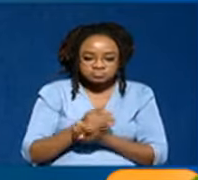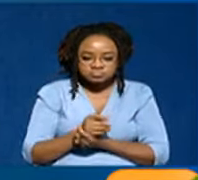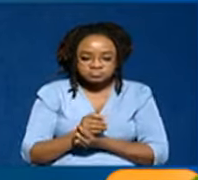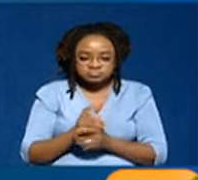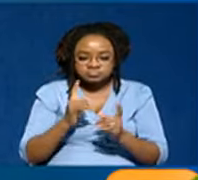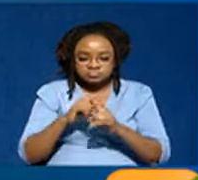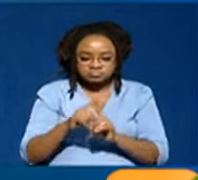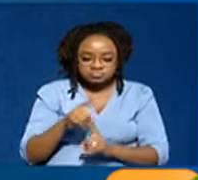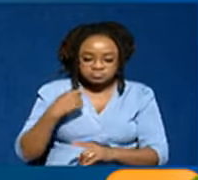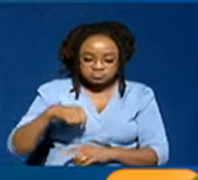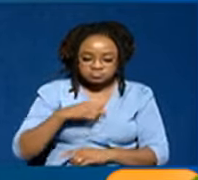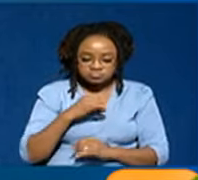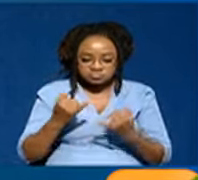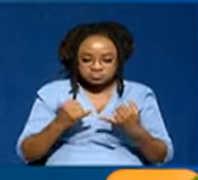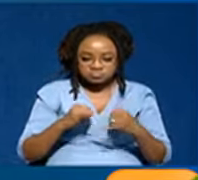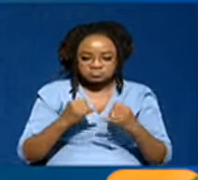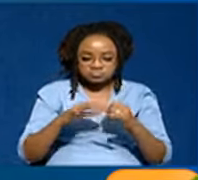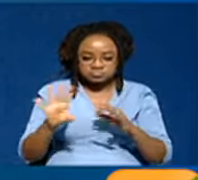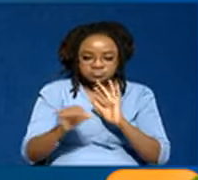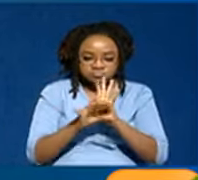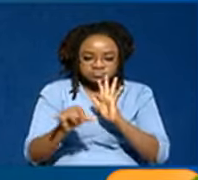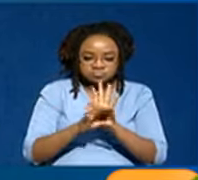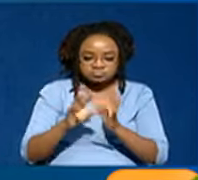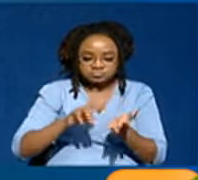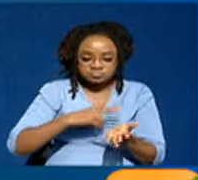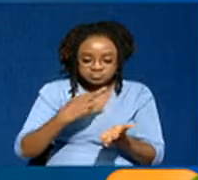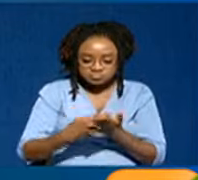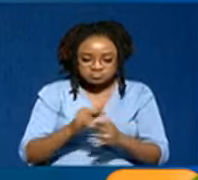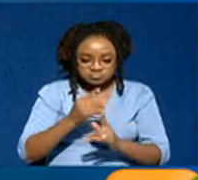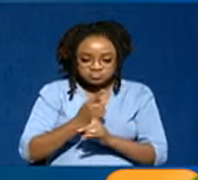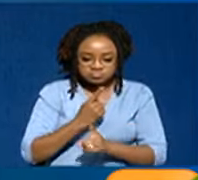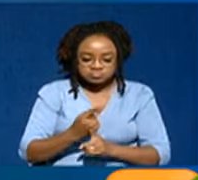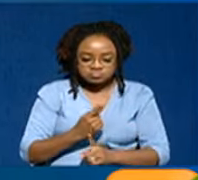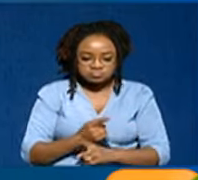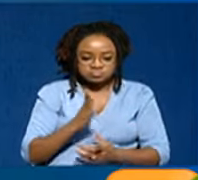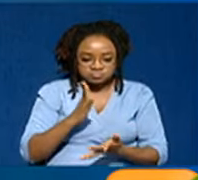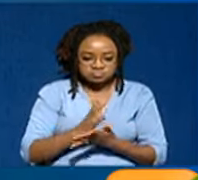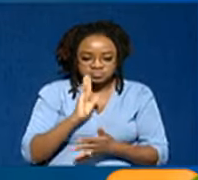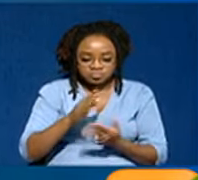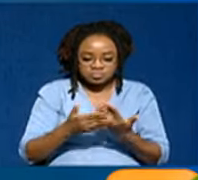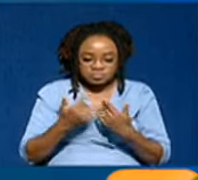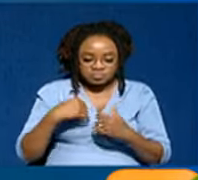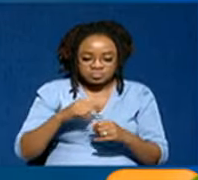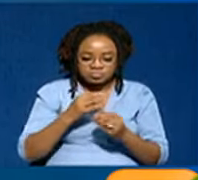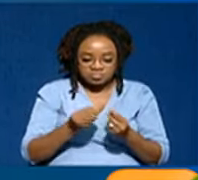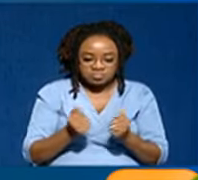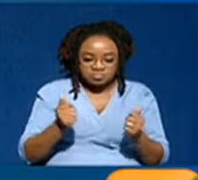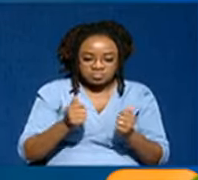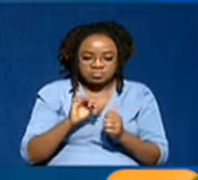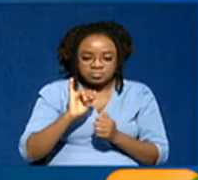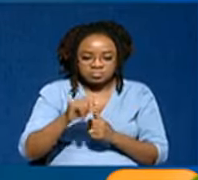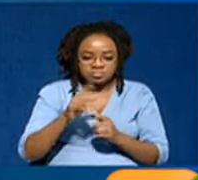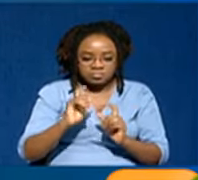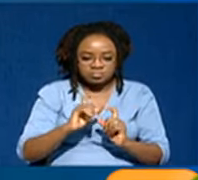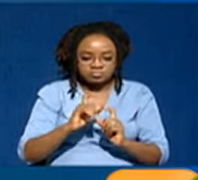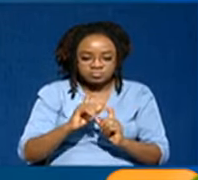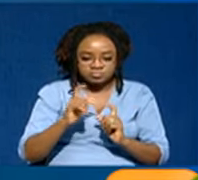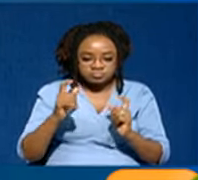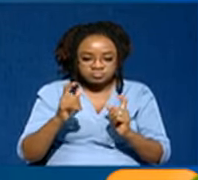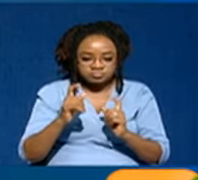identify resources which can now be able to address the arrears that were awarded in the